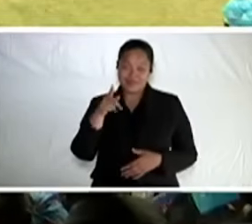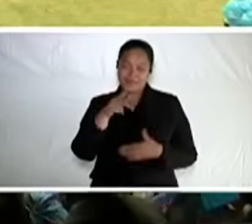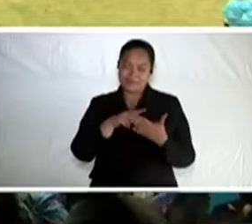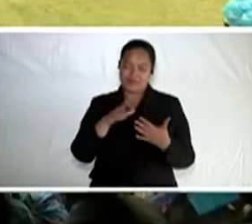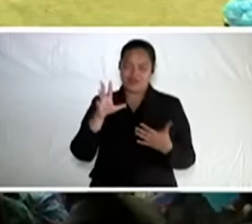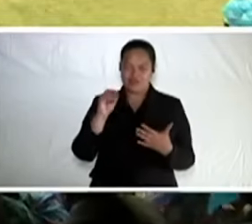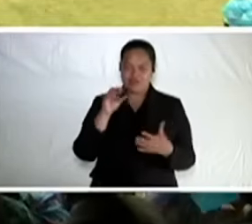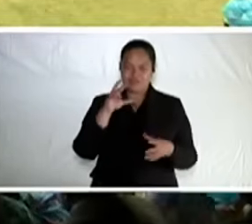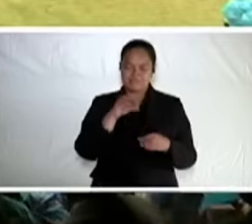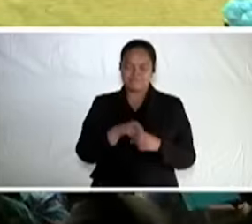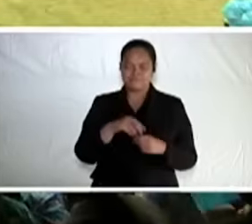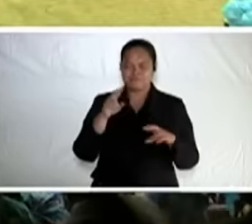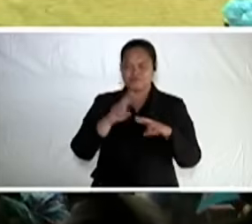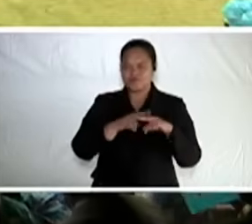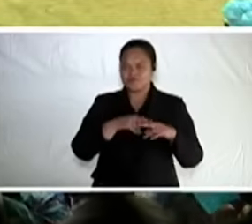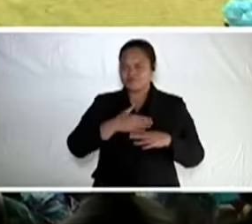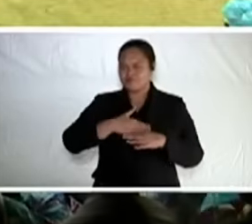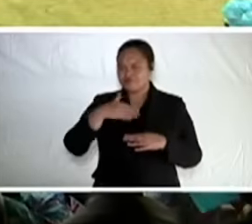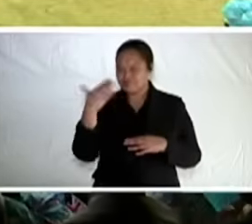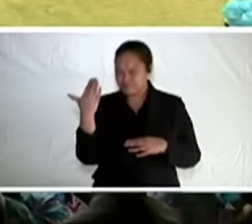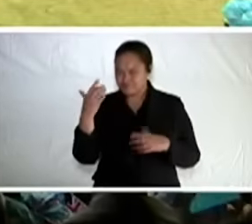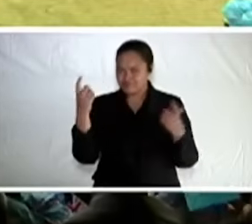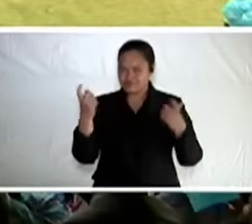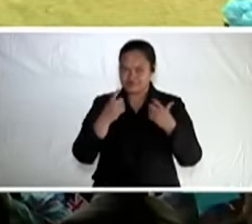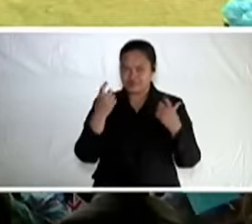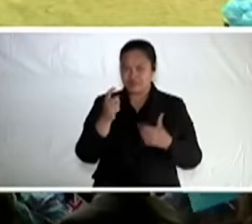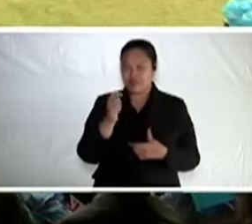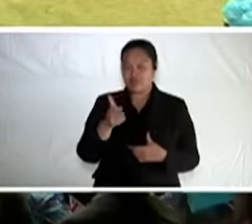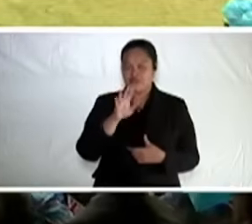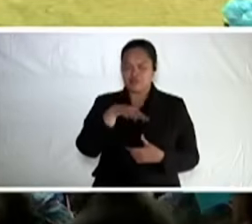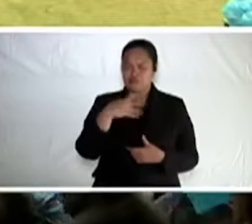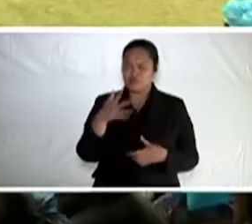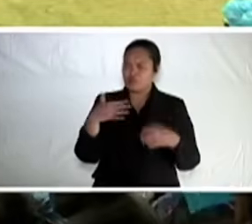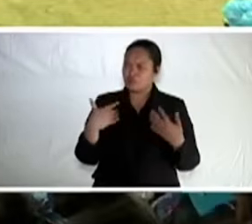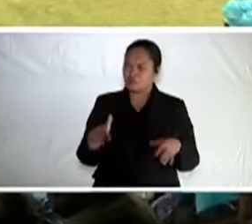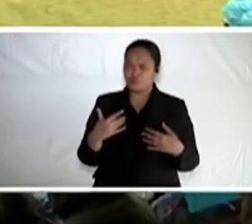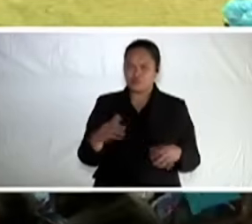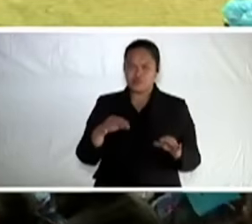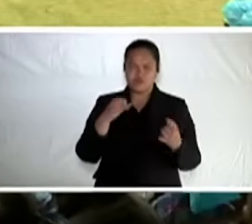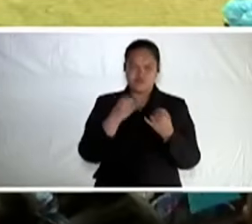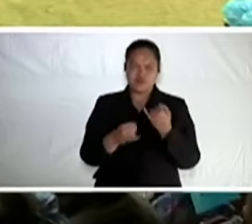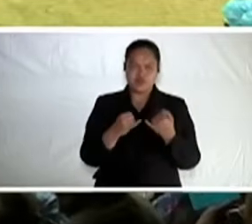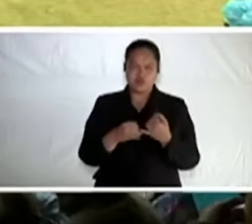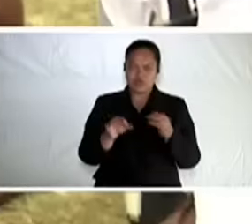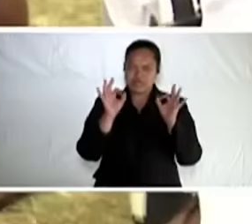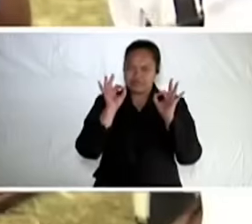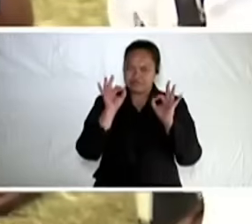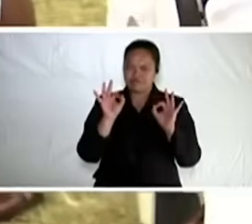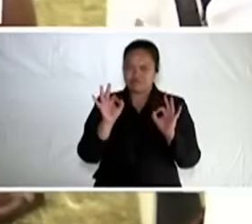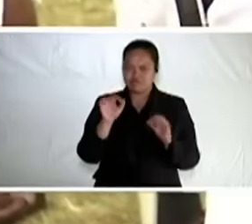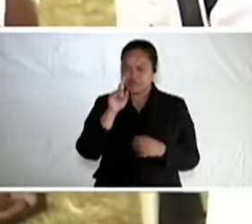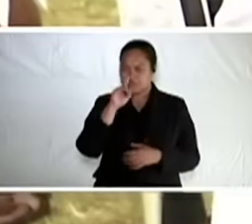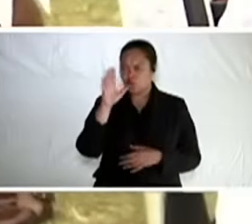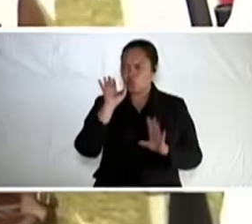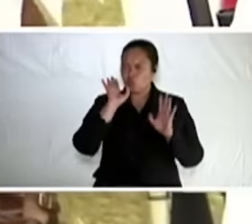of the Fiji Day celebrations after inspection, it's incredible to see how wonderful and distinct they are,